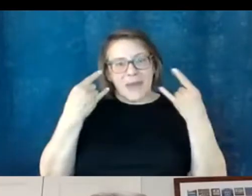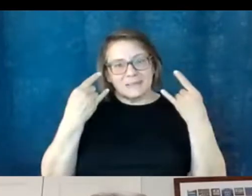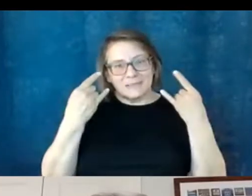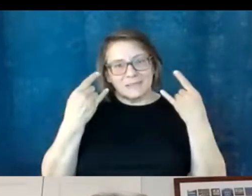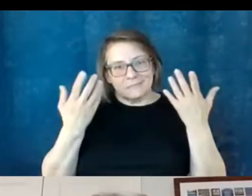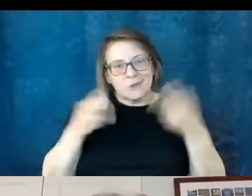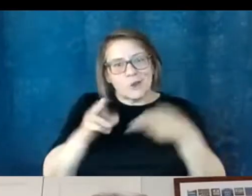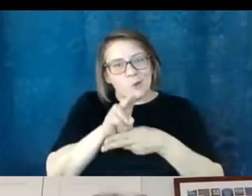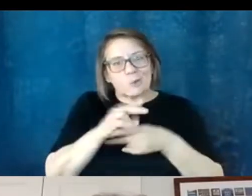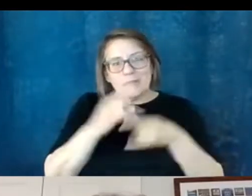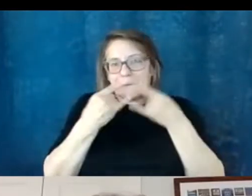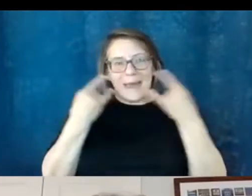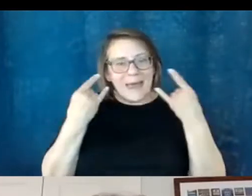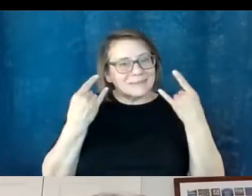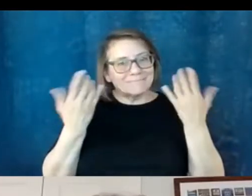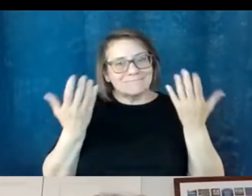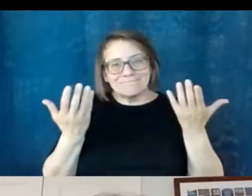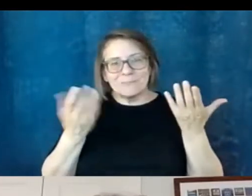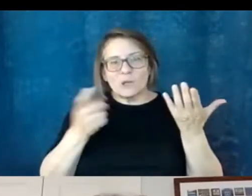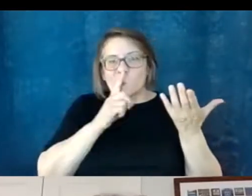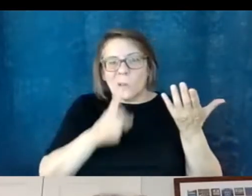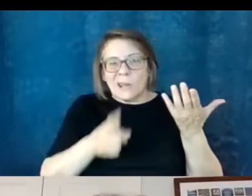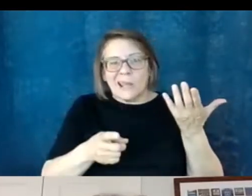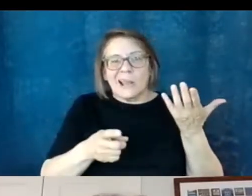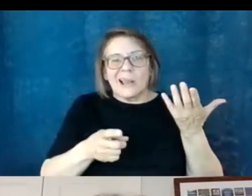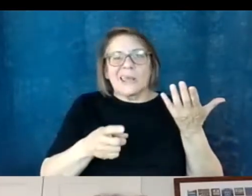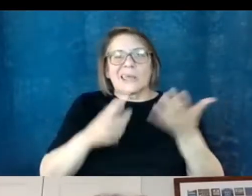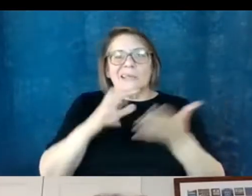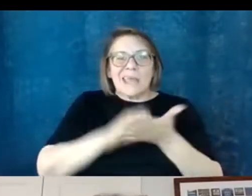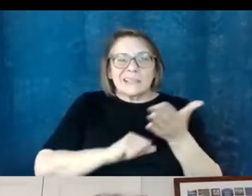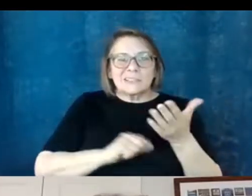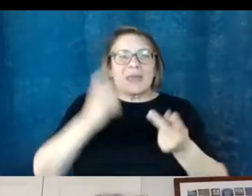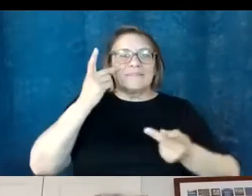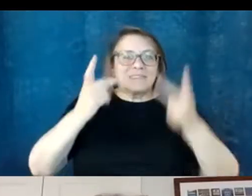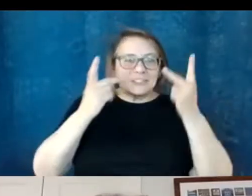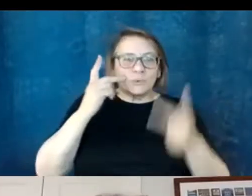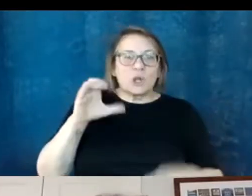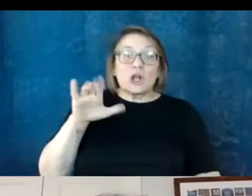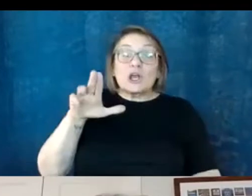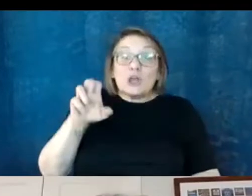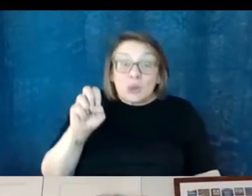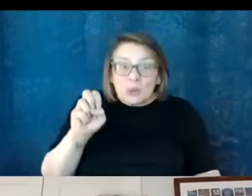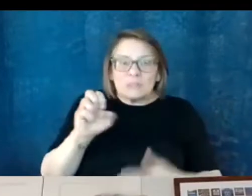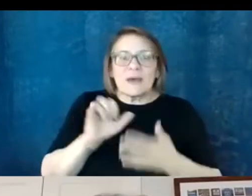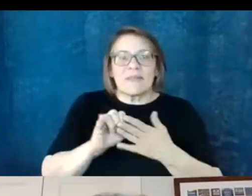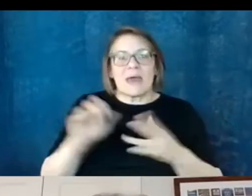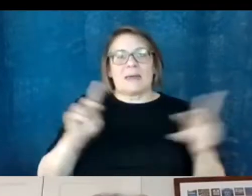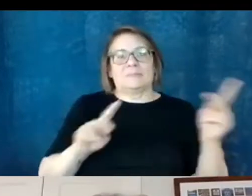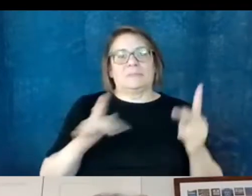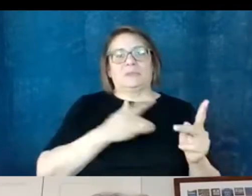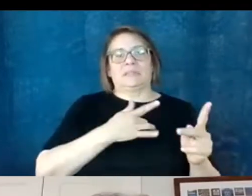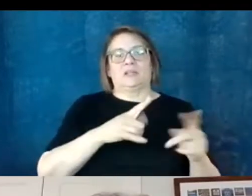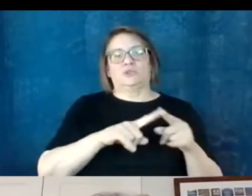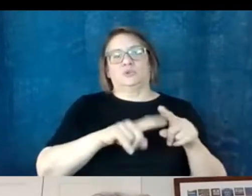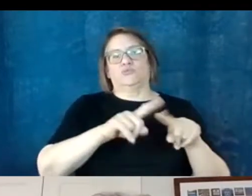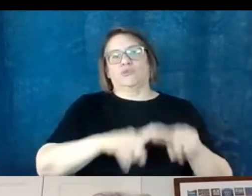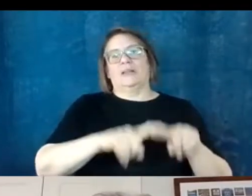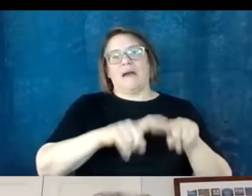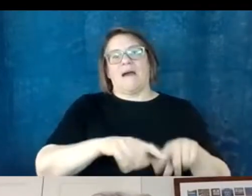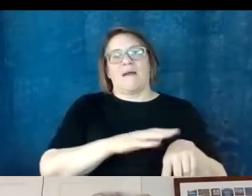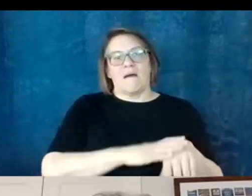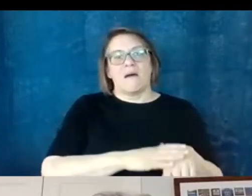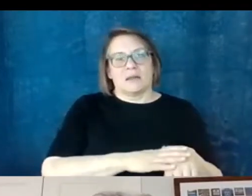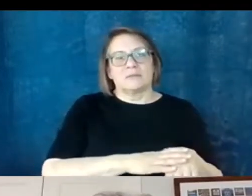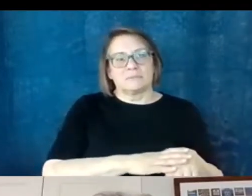of the masks. It's really taking away those visual cues that a lot of individuals